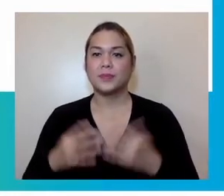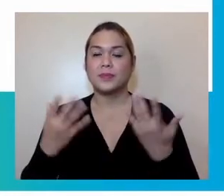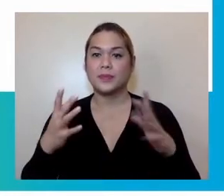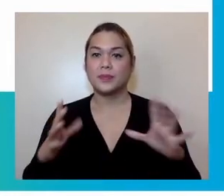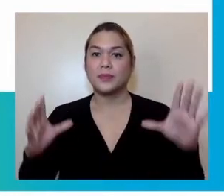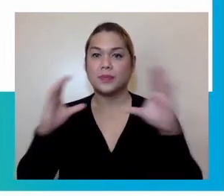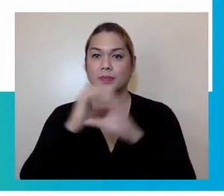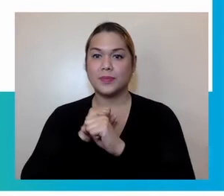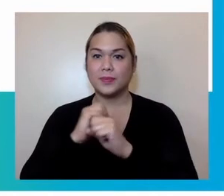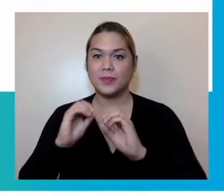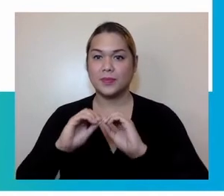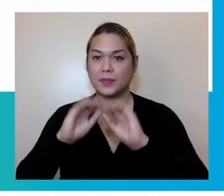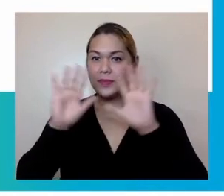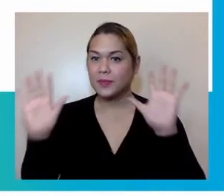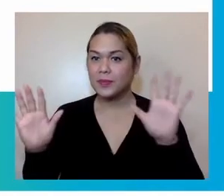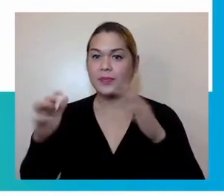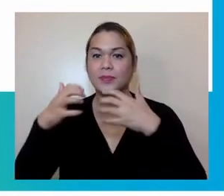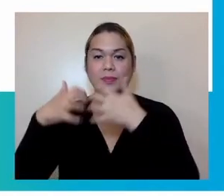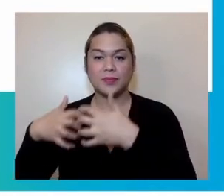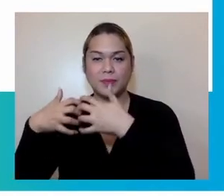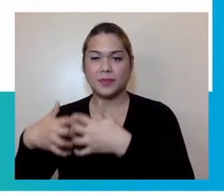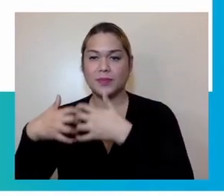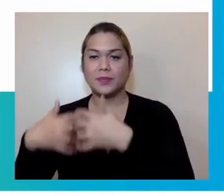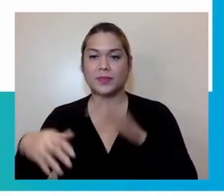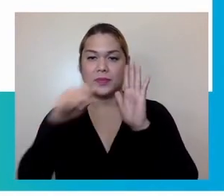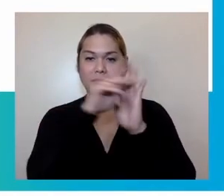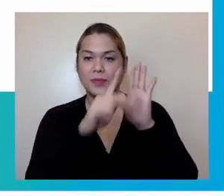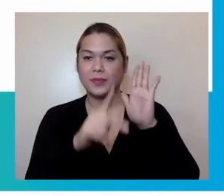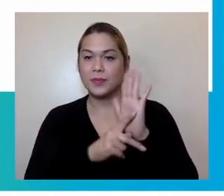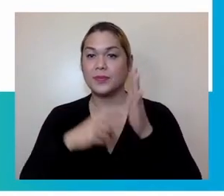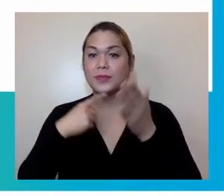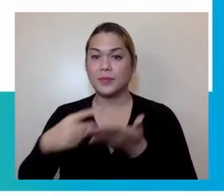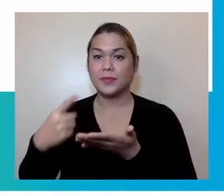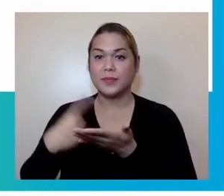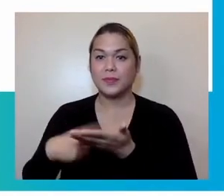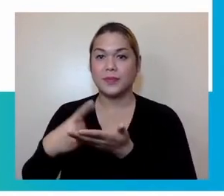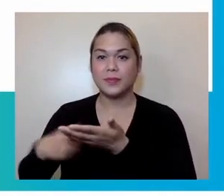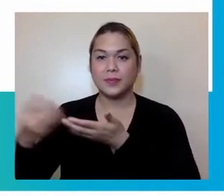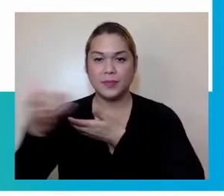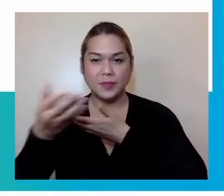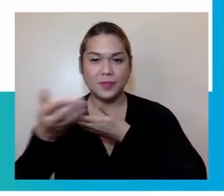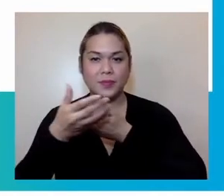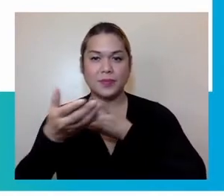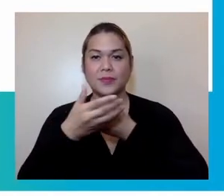and discussing with us today. And I'm sure this is a discussion that can continue.